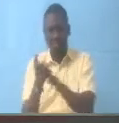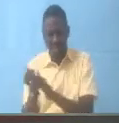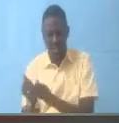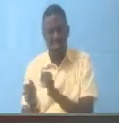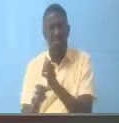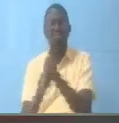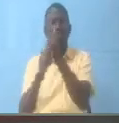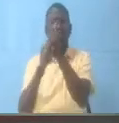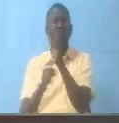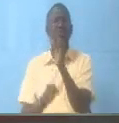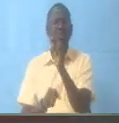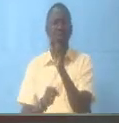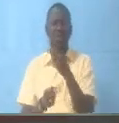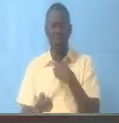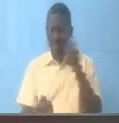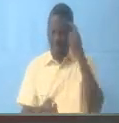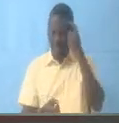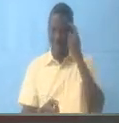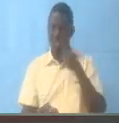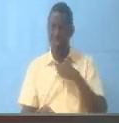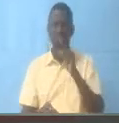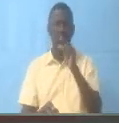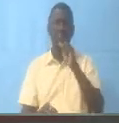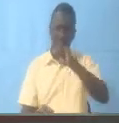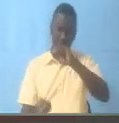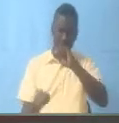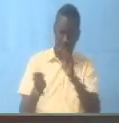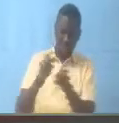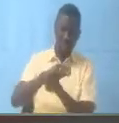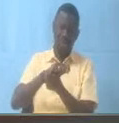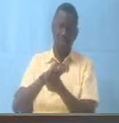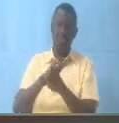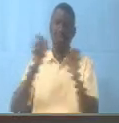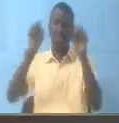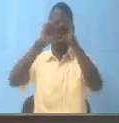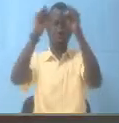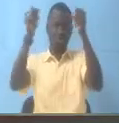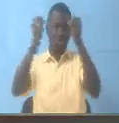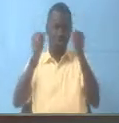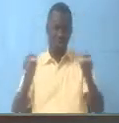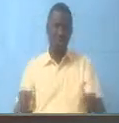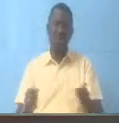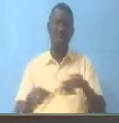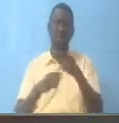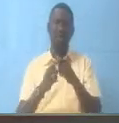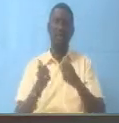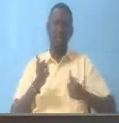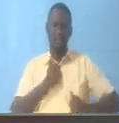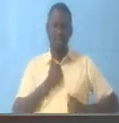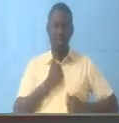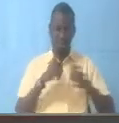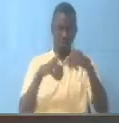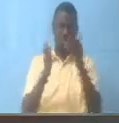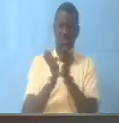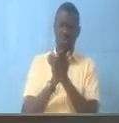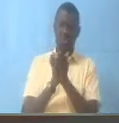changes in the structure of the security services. People were moved here and there. Some, I think,